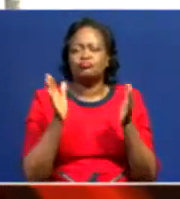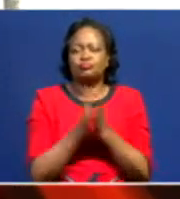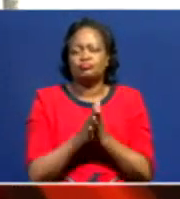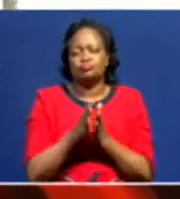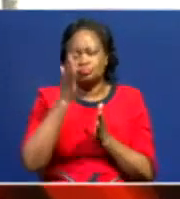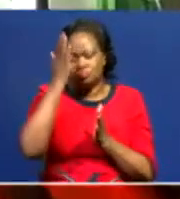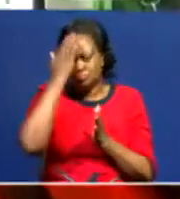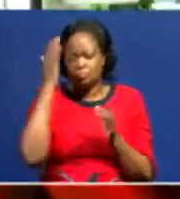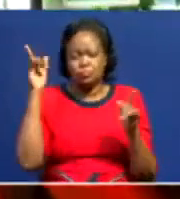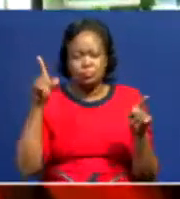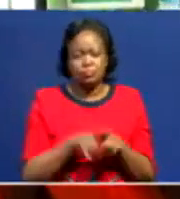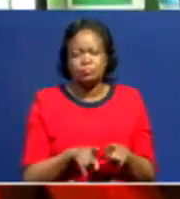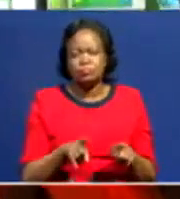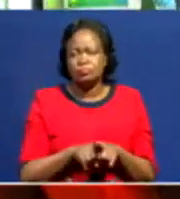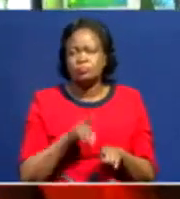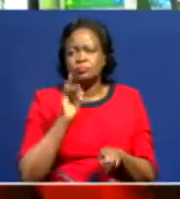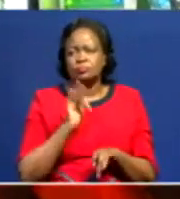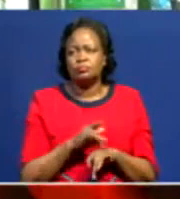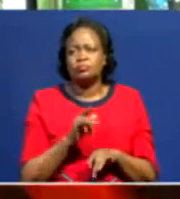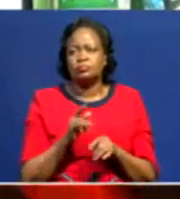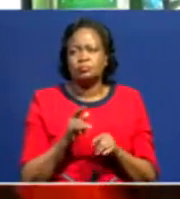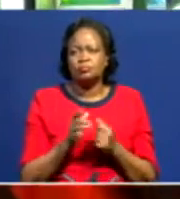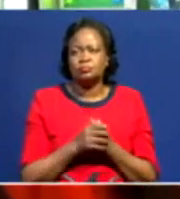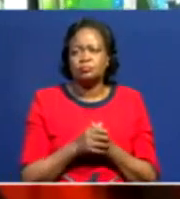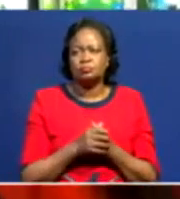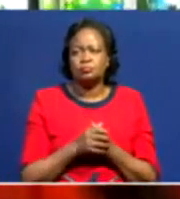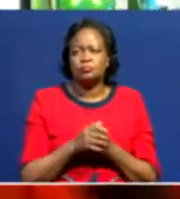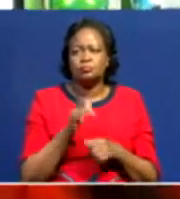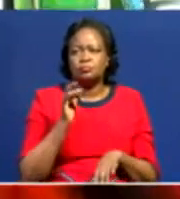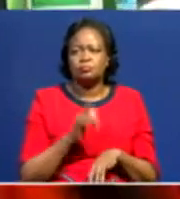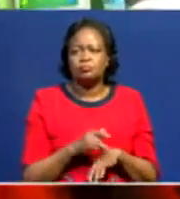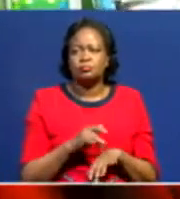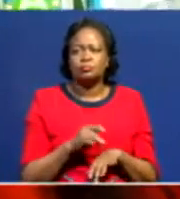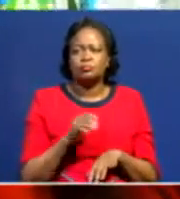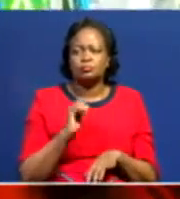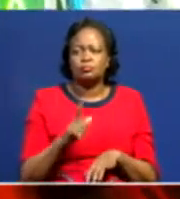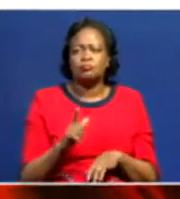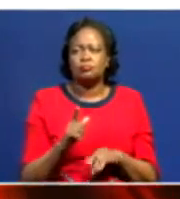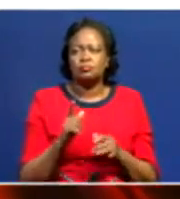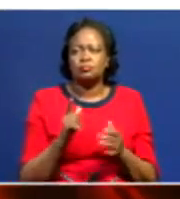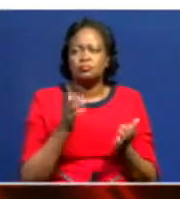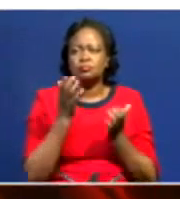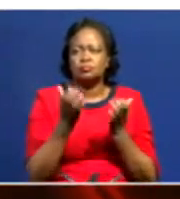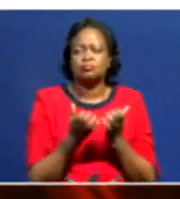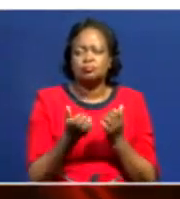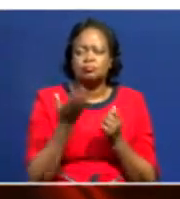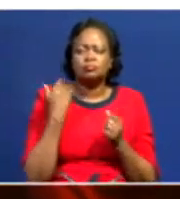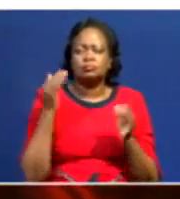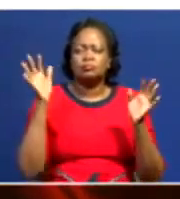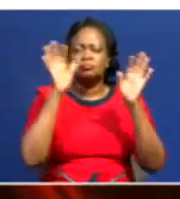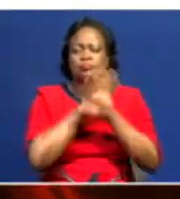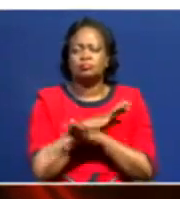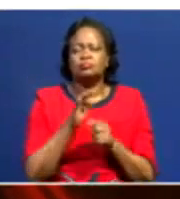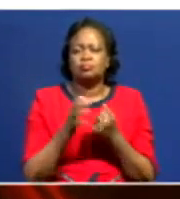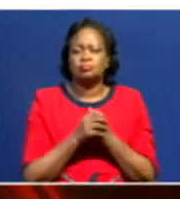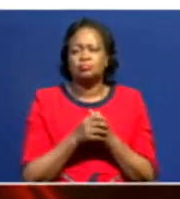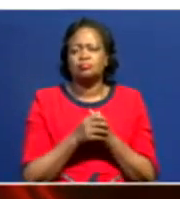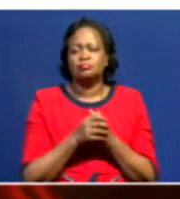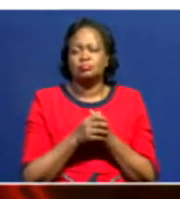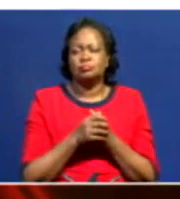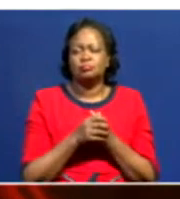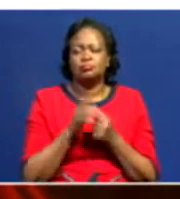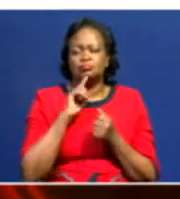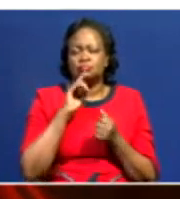the service was again affected, this time around affecting the paybill service. Last night, Safaricom posted an X